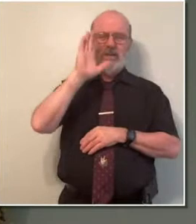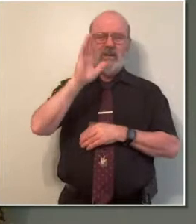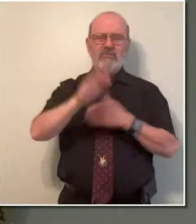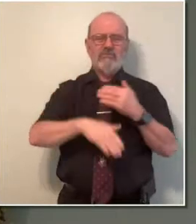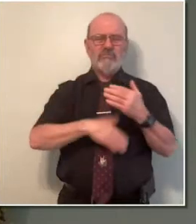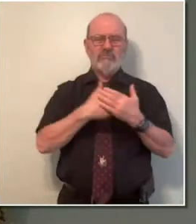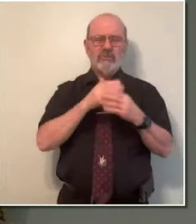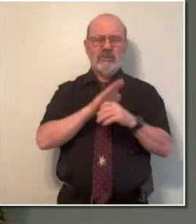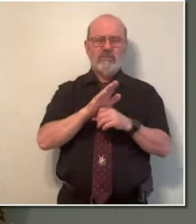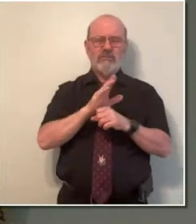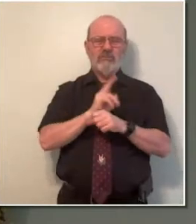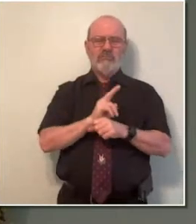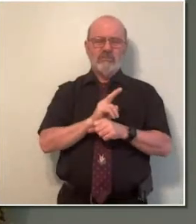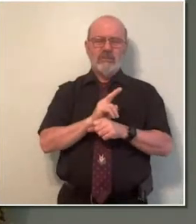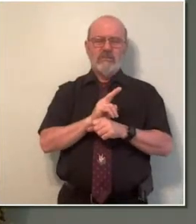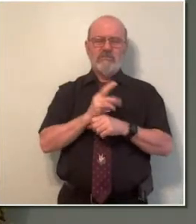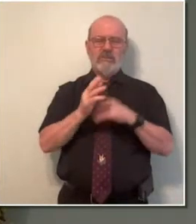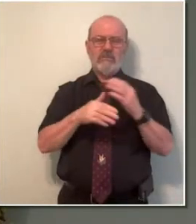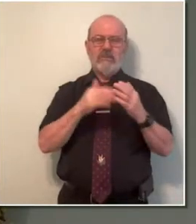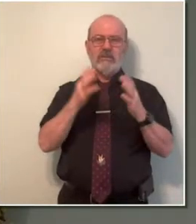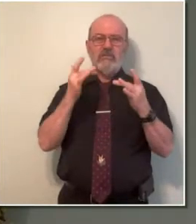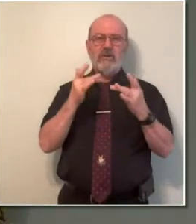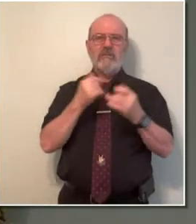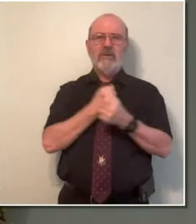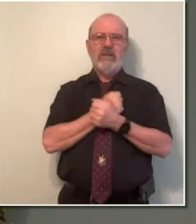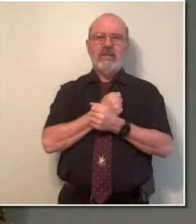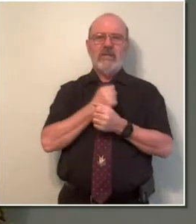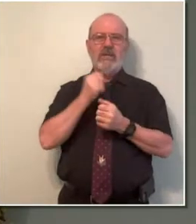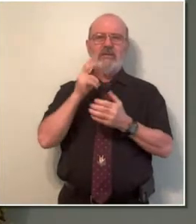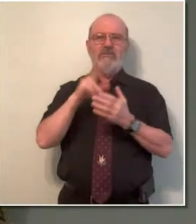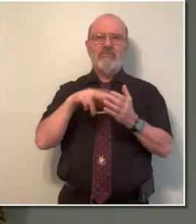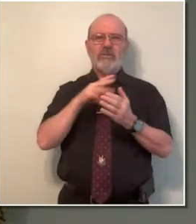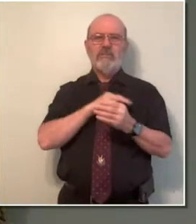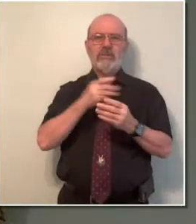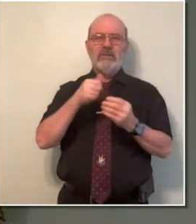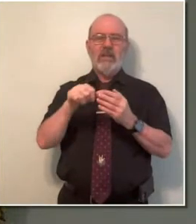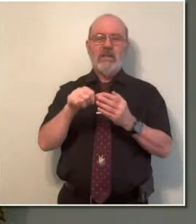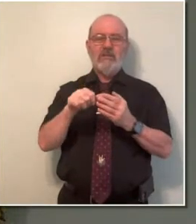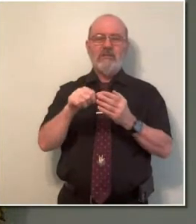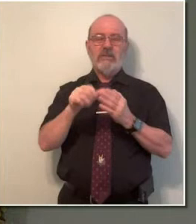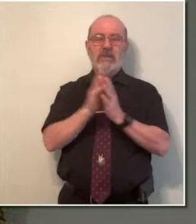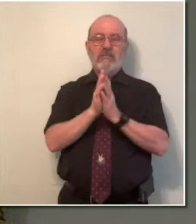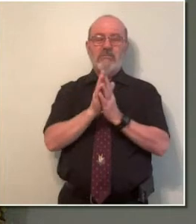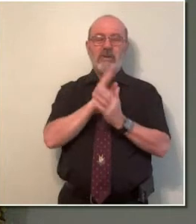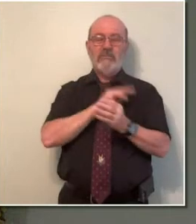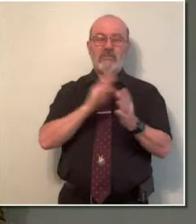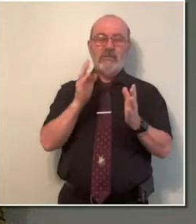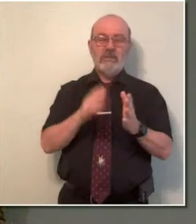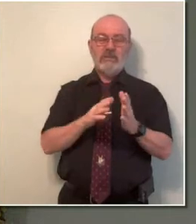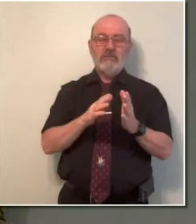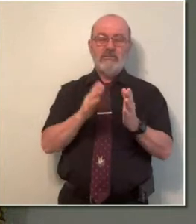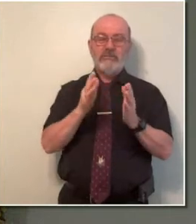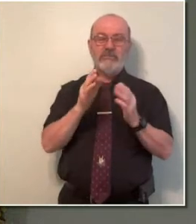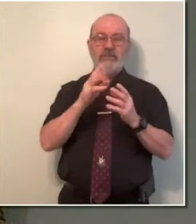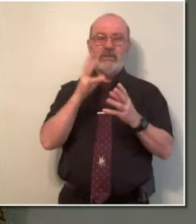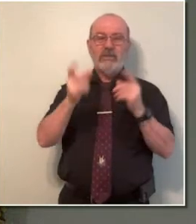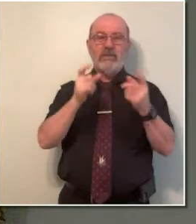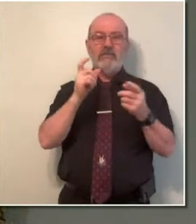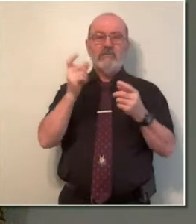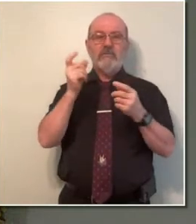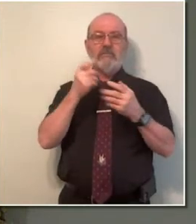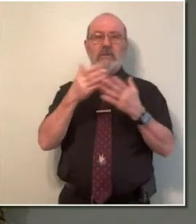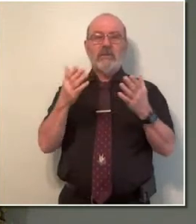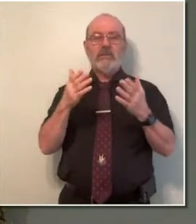use that in that process. That's why I love reading missionary letters, because I pray for our missionaries, and I do give of my resources as well,